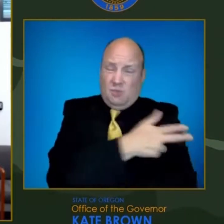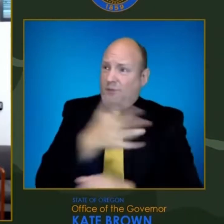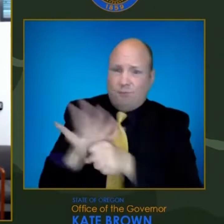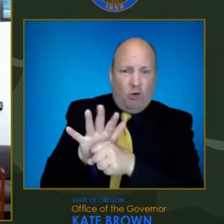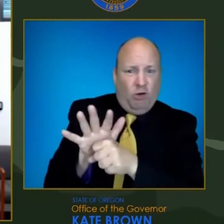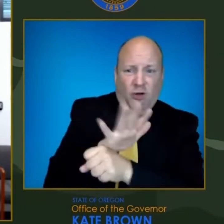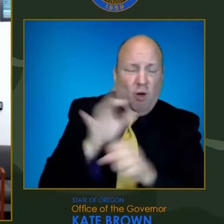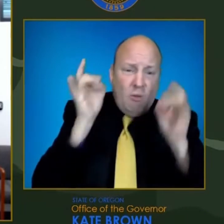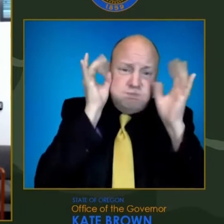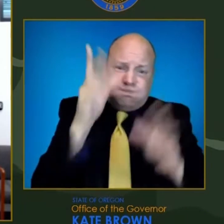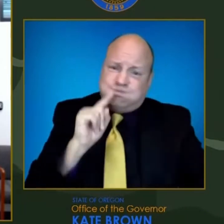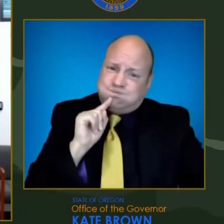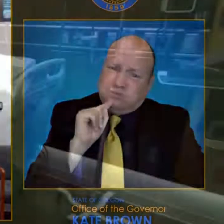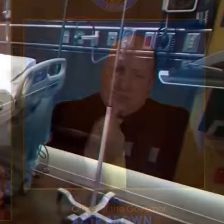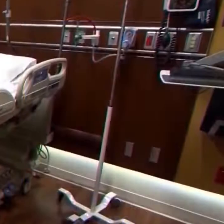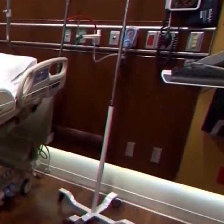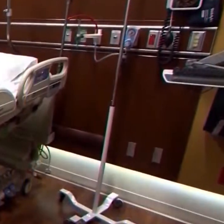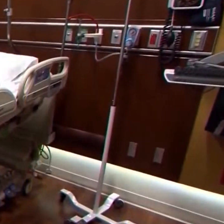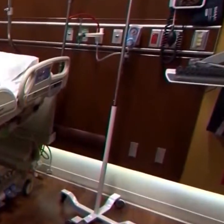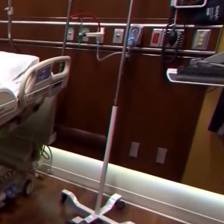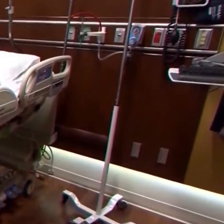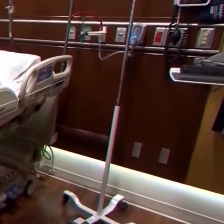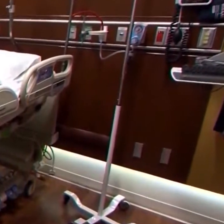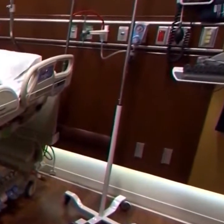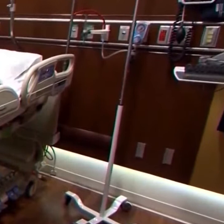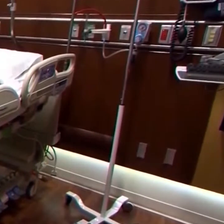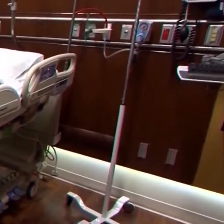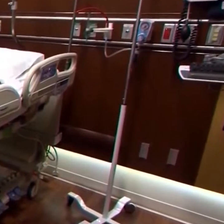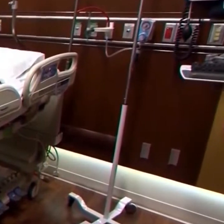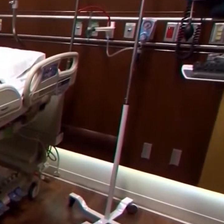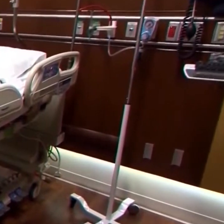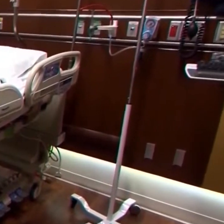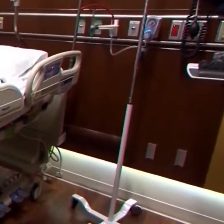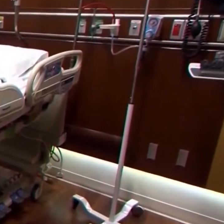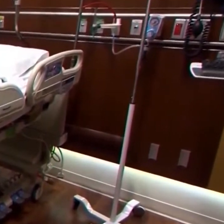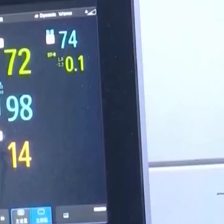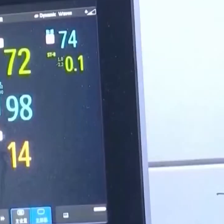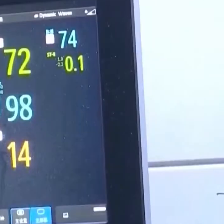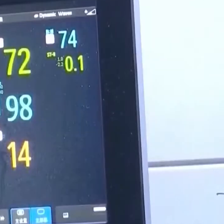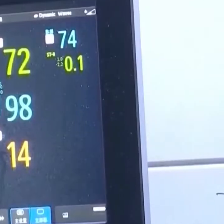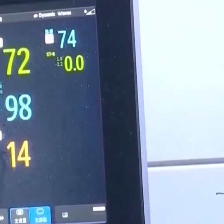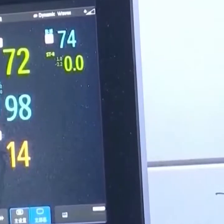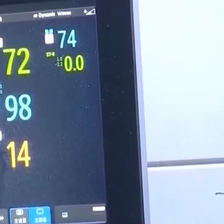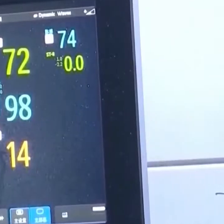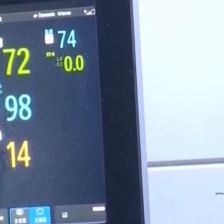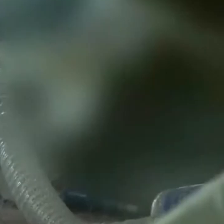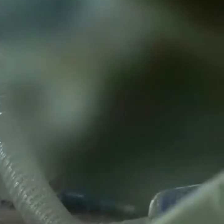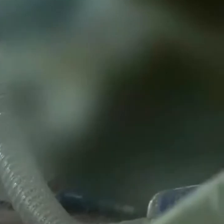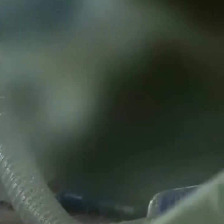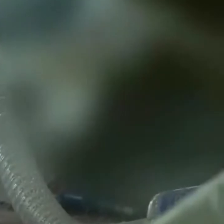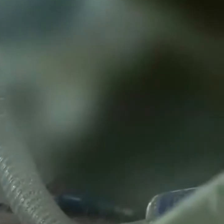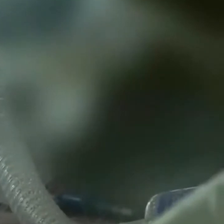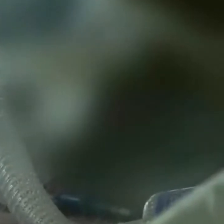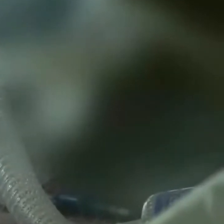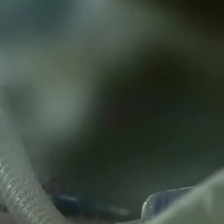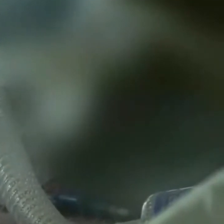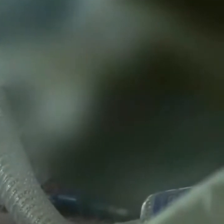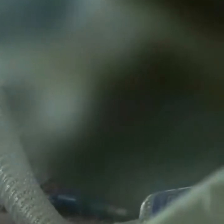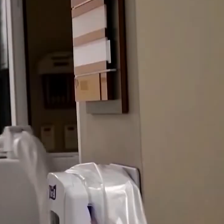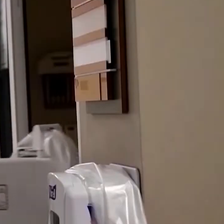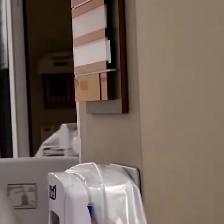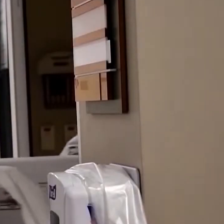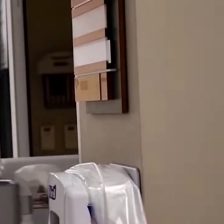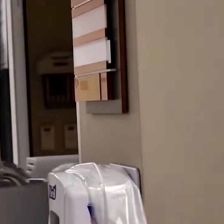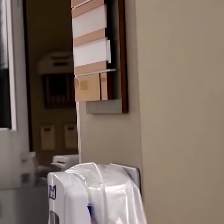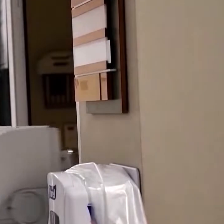verge of collapse in parts of the state. Chilling words from the head of the Oregon Health Authority as Oregon COVID patients are flooding hospitals.